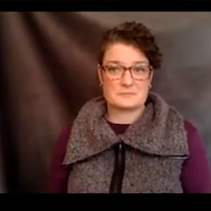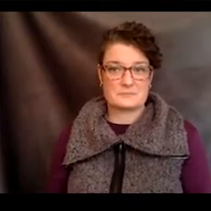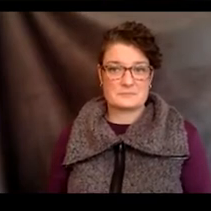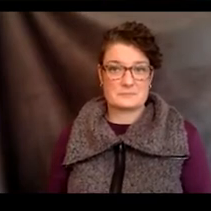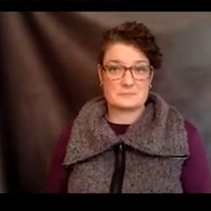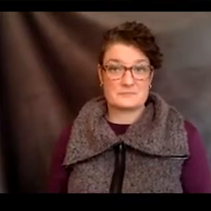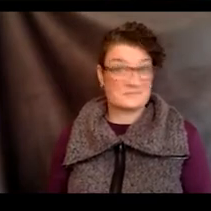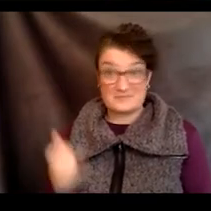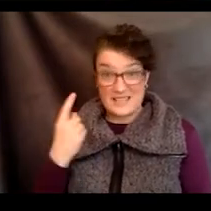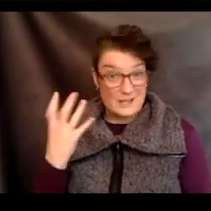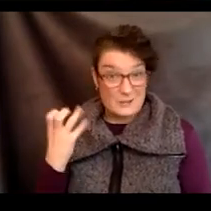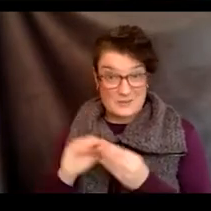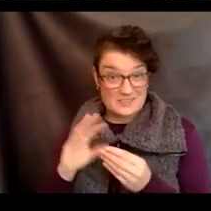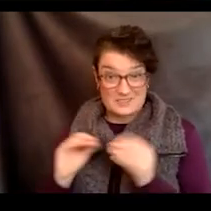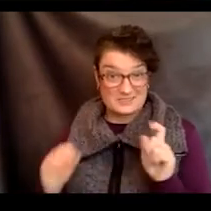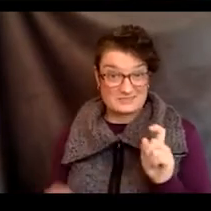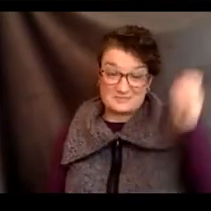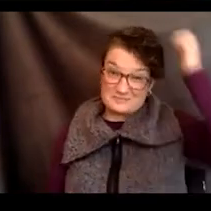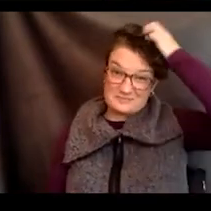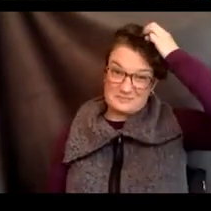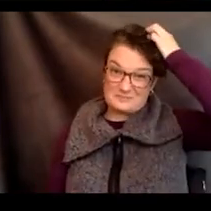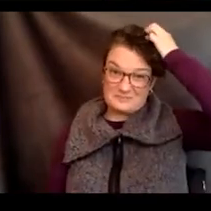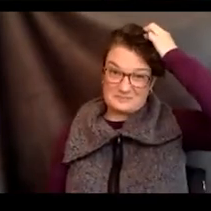Does anyone want to take that one?